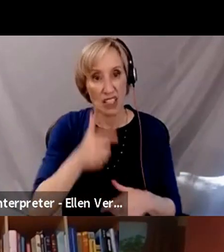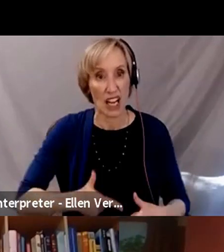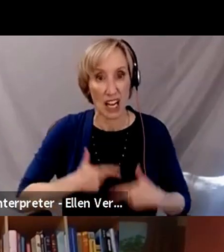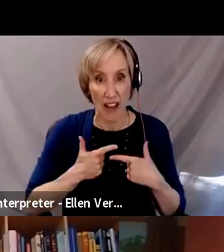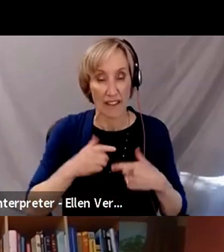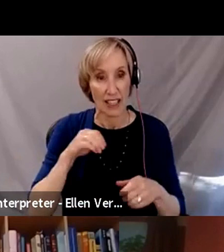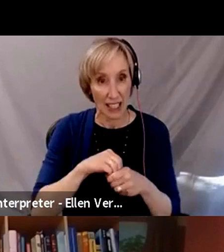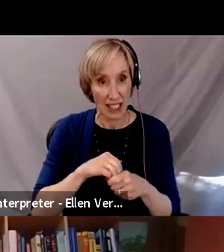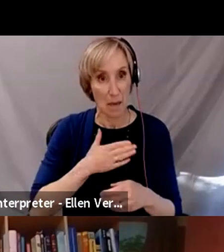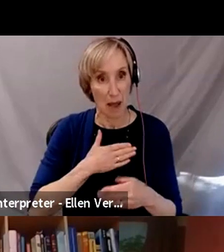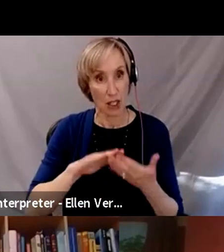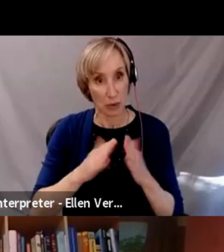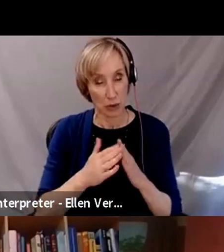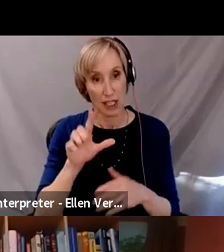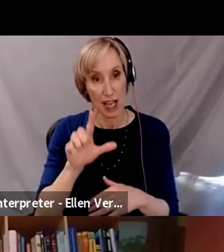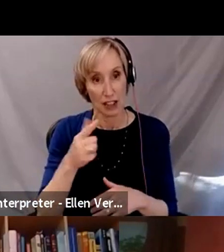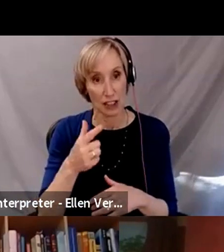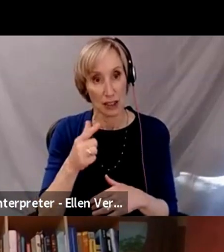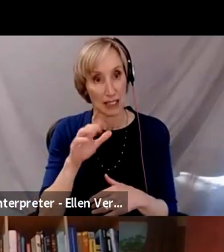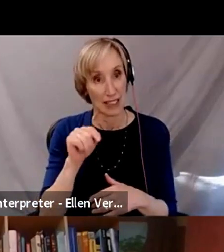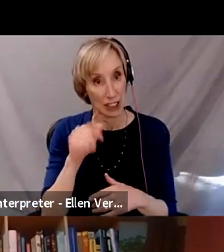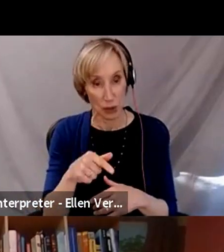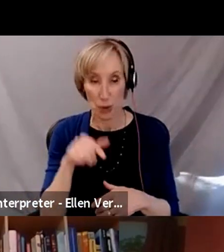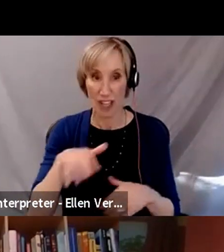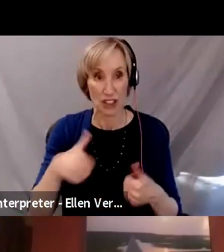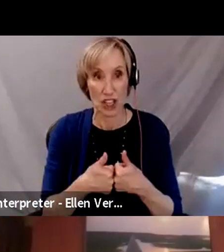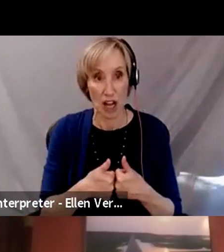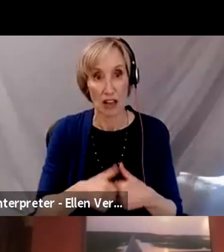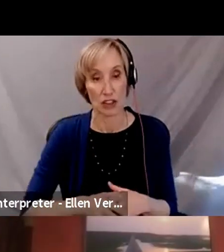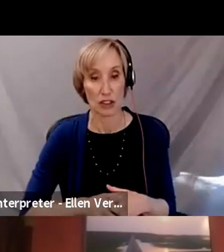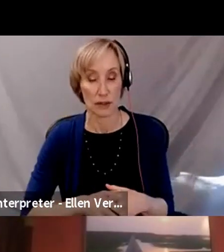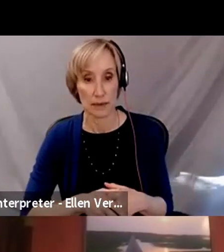community. I'll leave it at that.